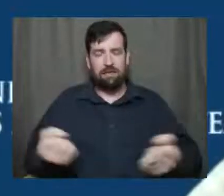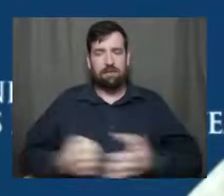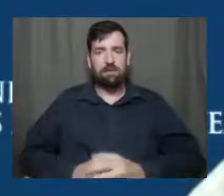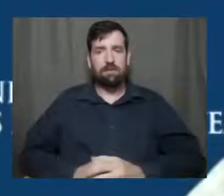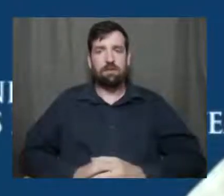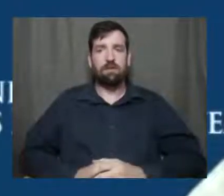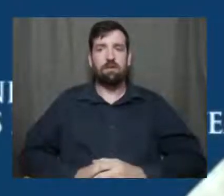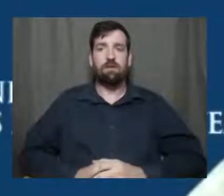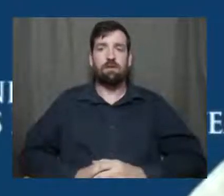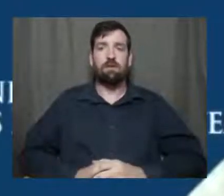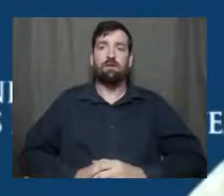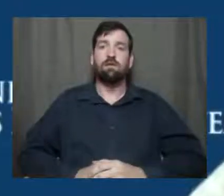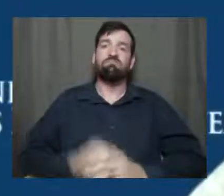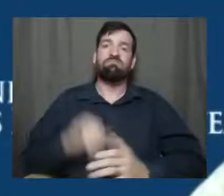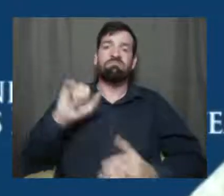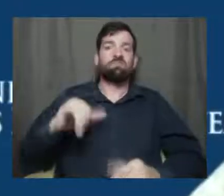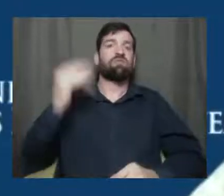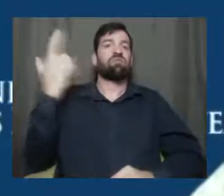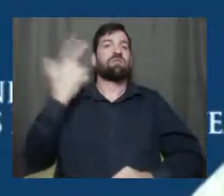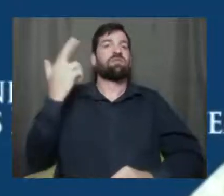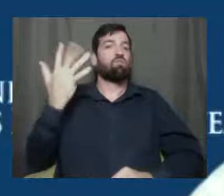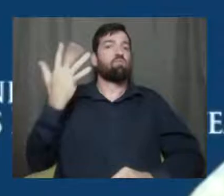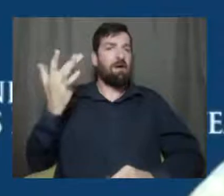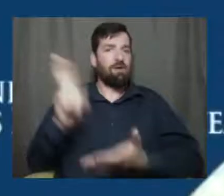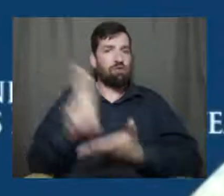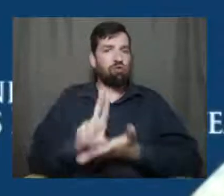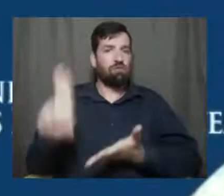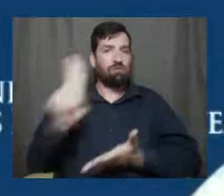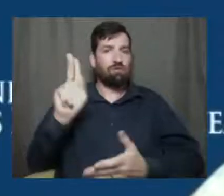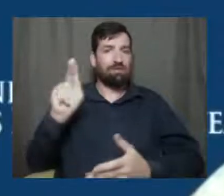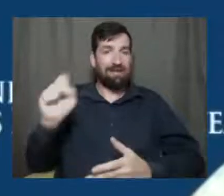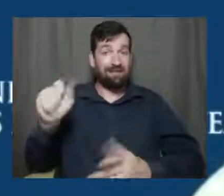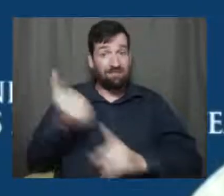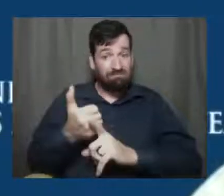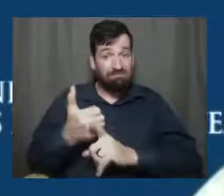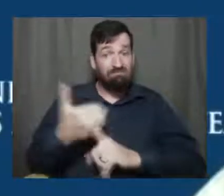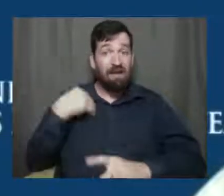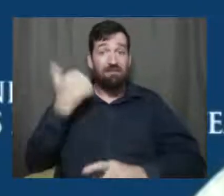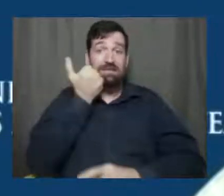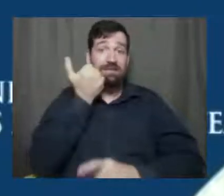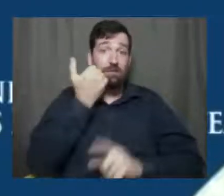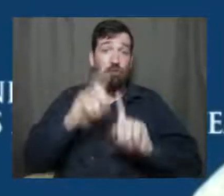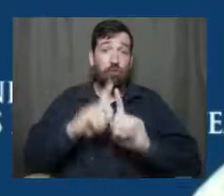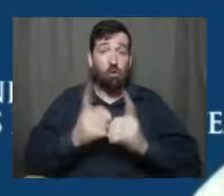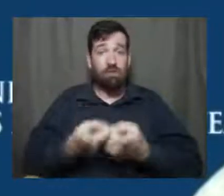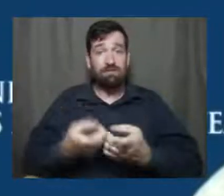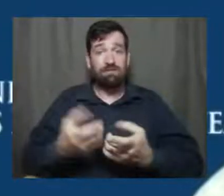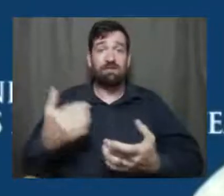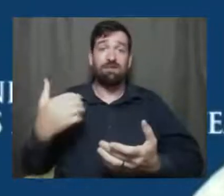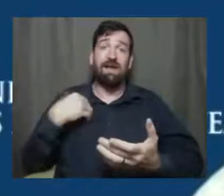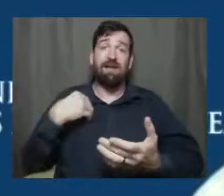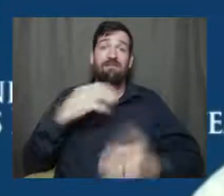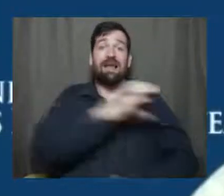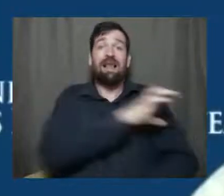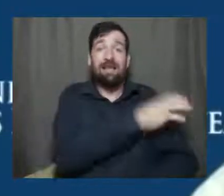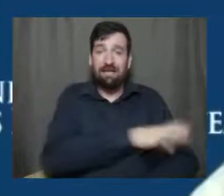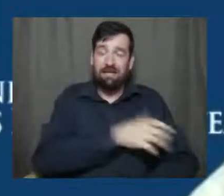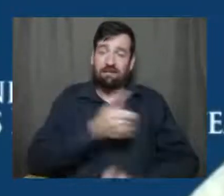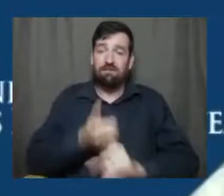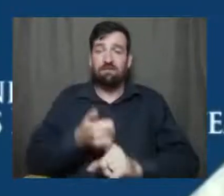that's the reason why the University of Kansas has a dental department, and we have a clinic where we can